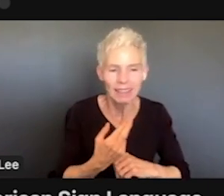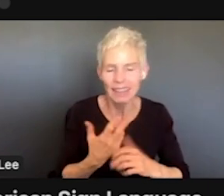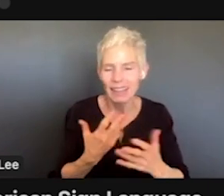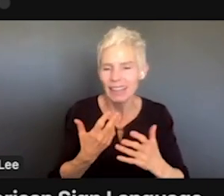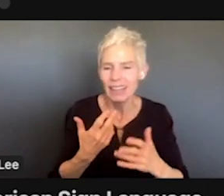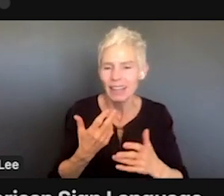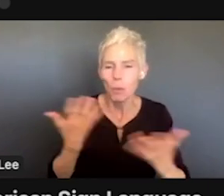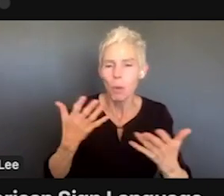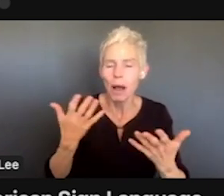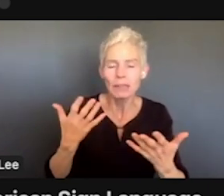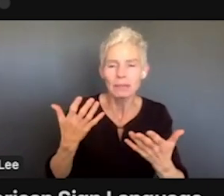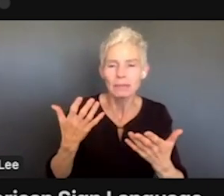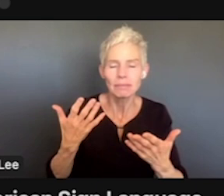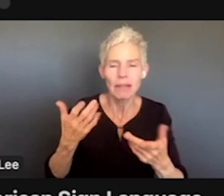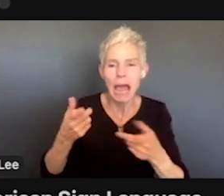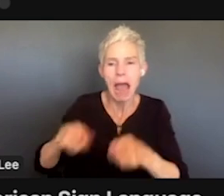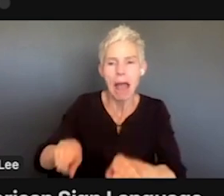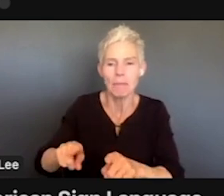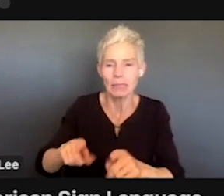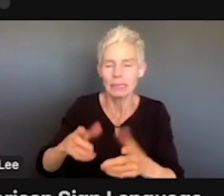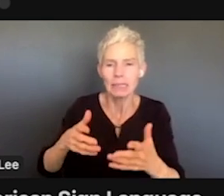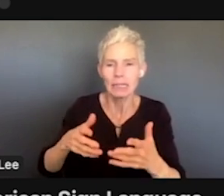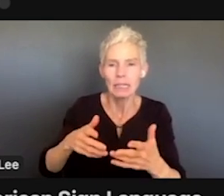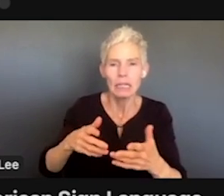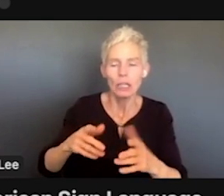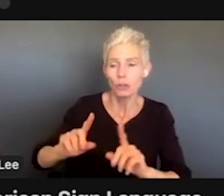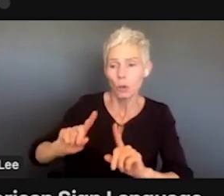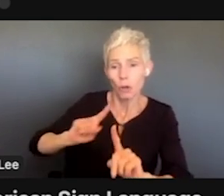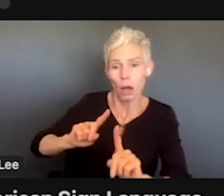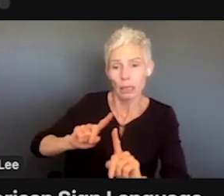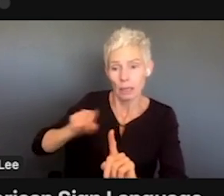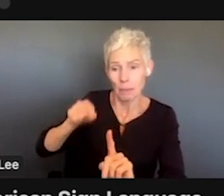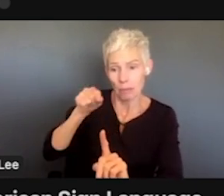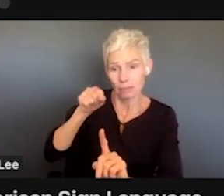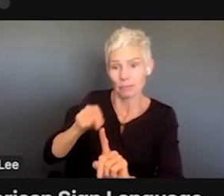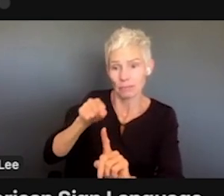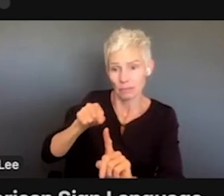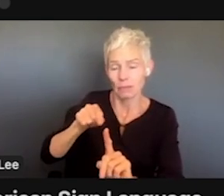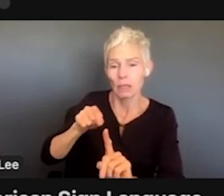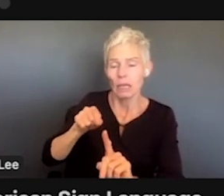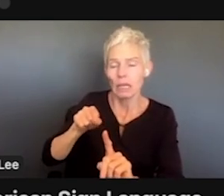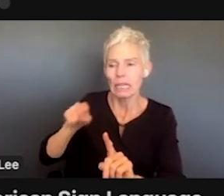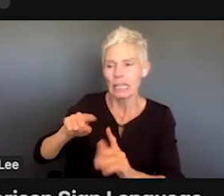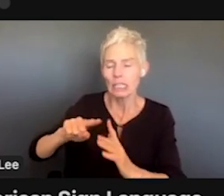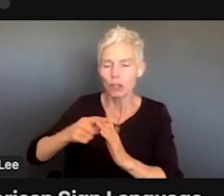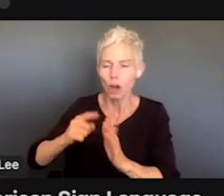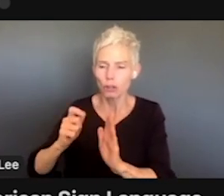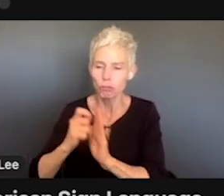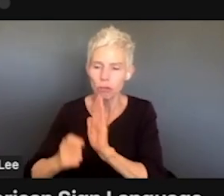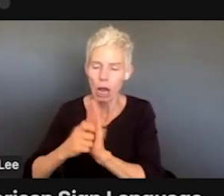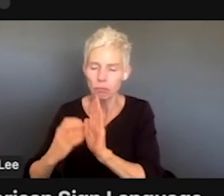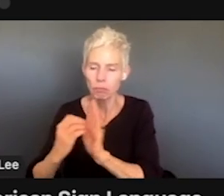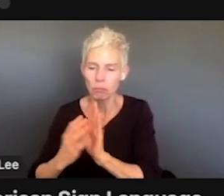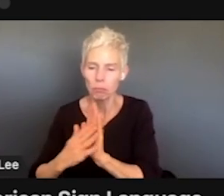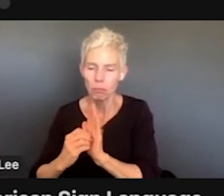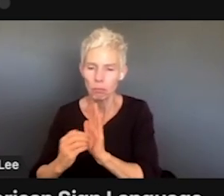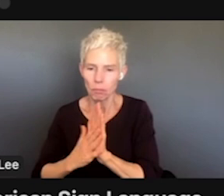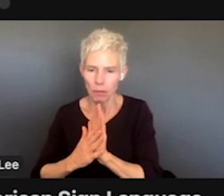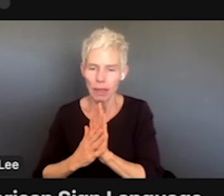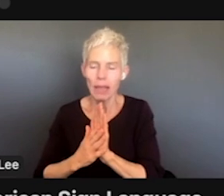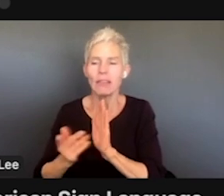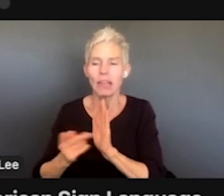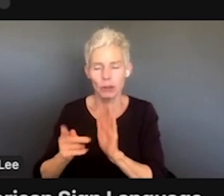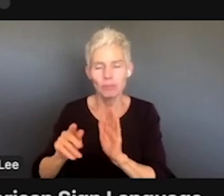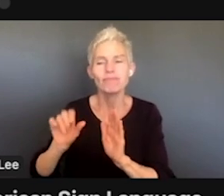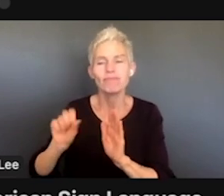tipping point? When did talking about this, when did you start writing it down and you all decide, hey,